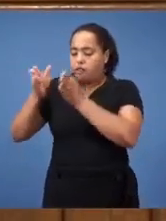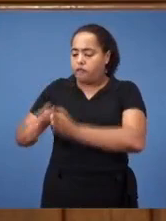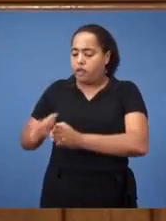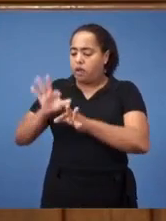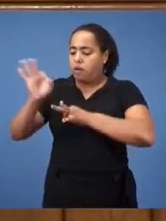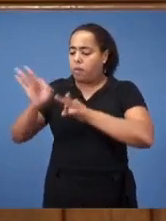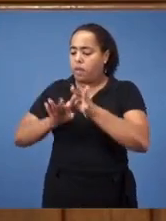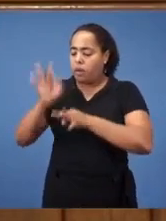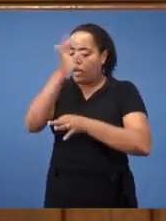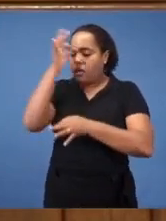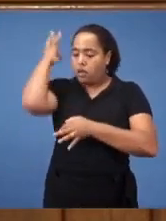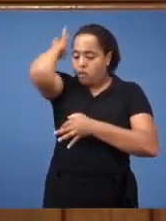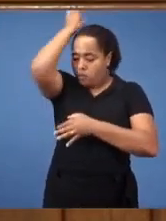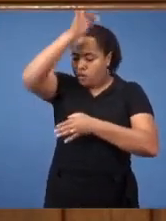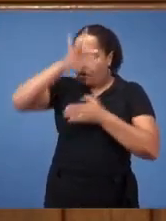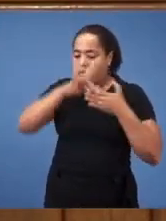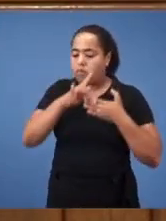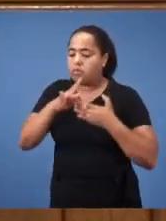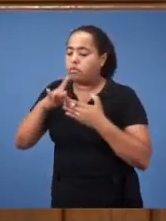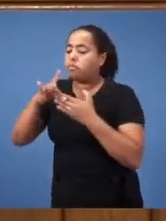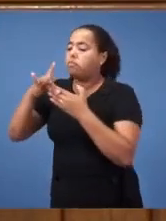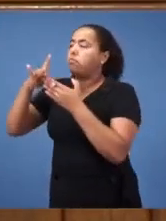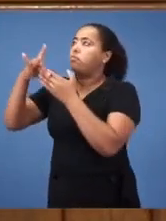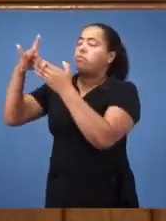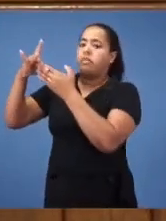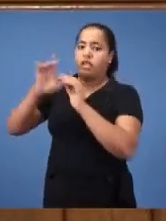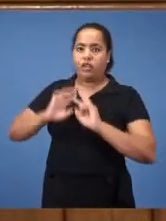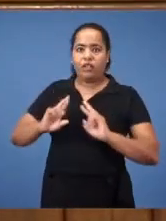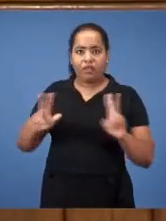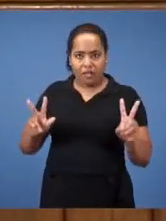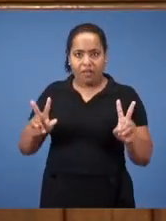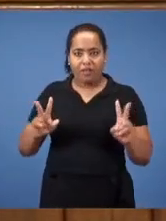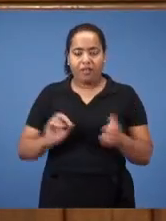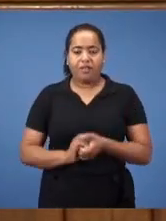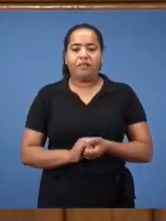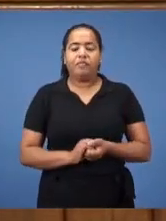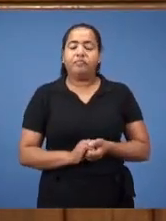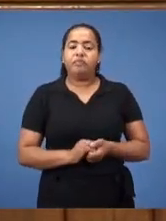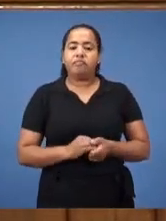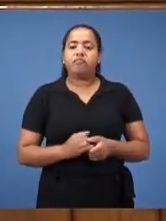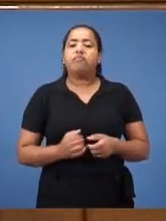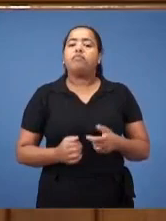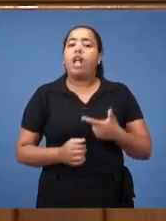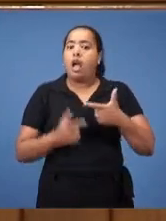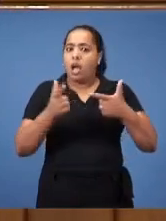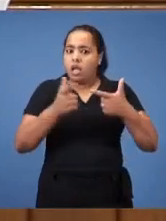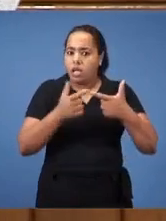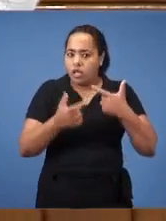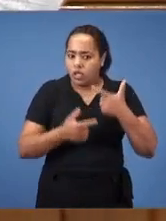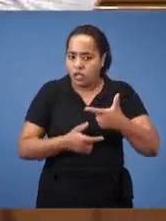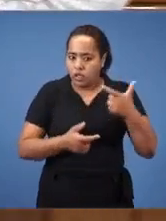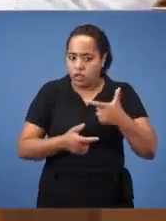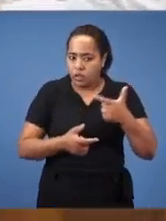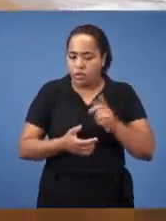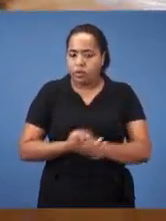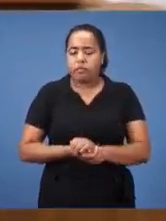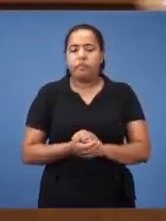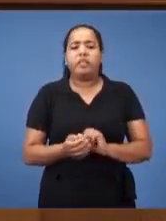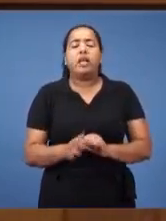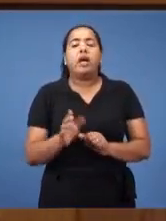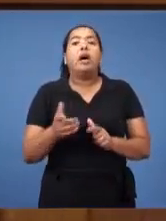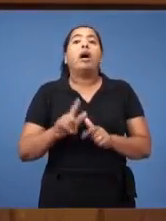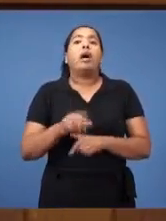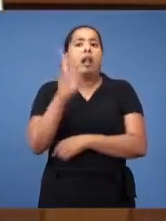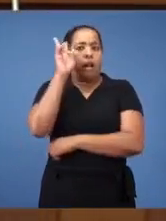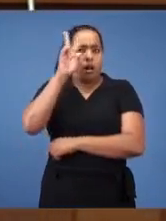getting ready to be taken by the Holy Spirit. It's a great difference. So, Pastor, let's go to the second. Just like to remind